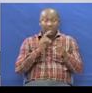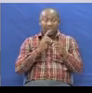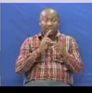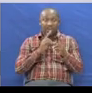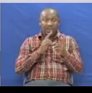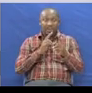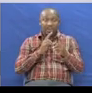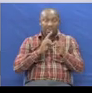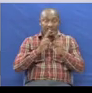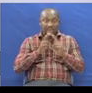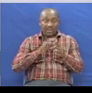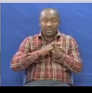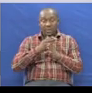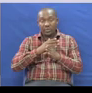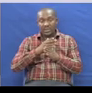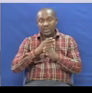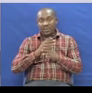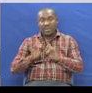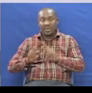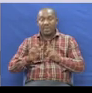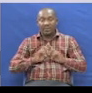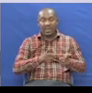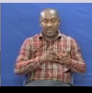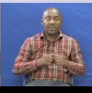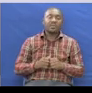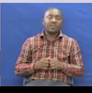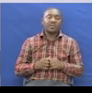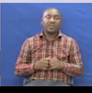squares. Here, write example 1.